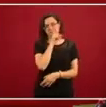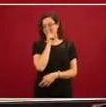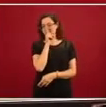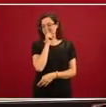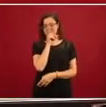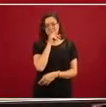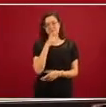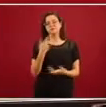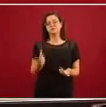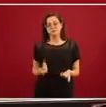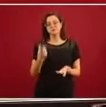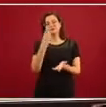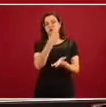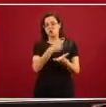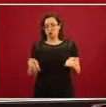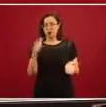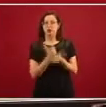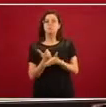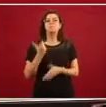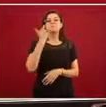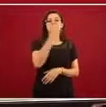uh,